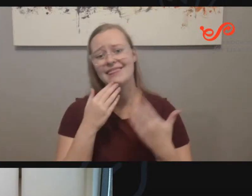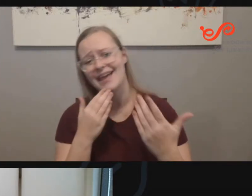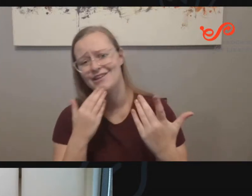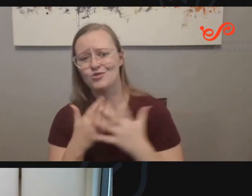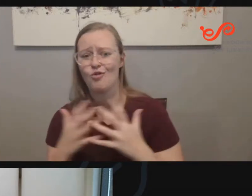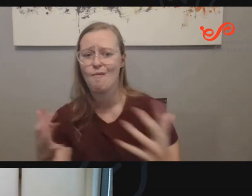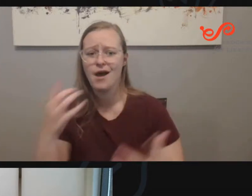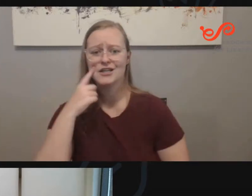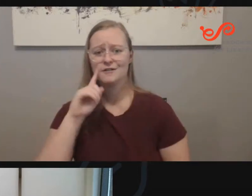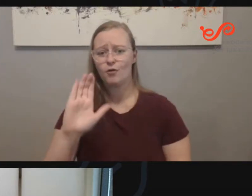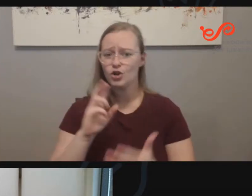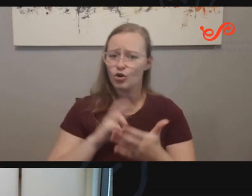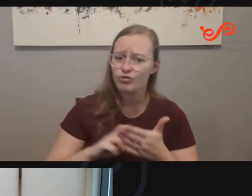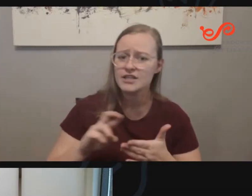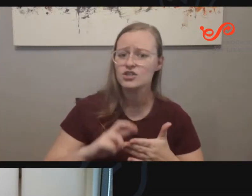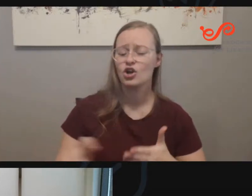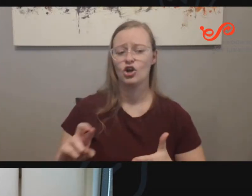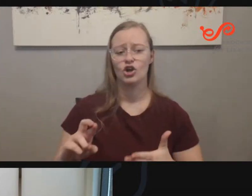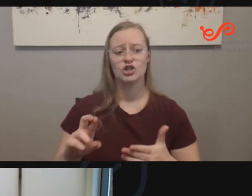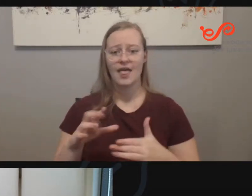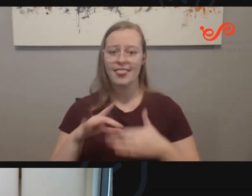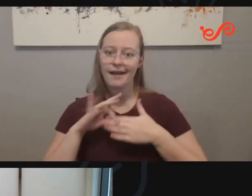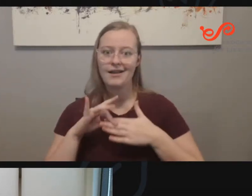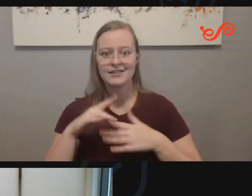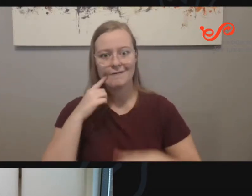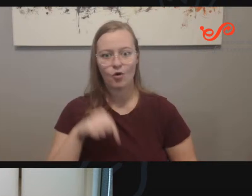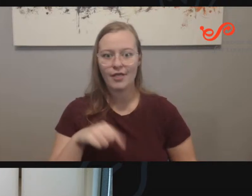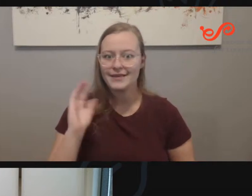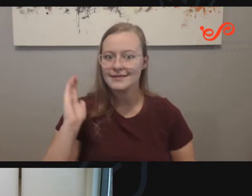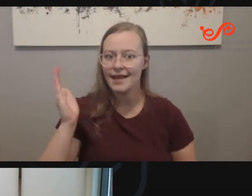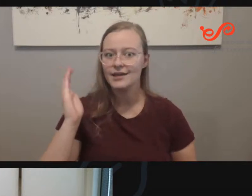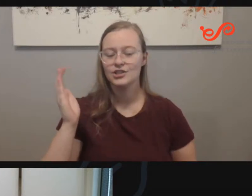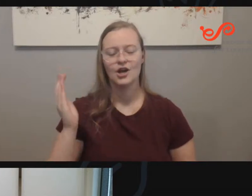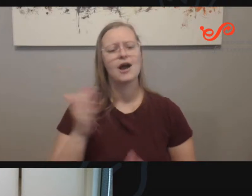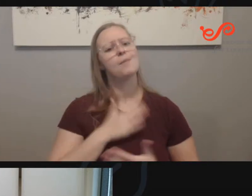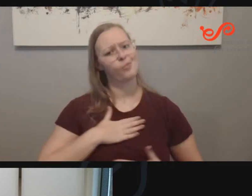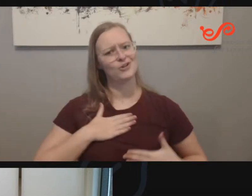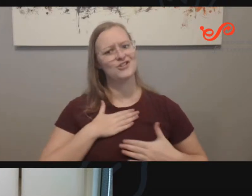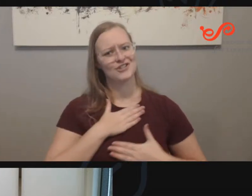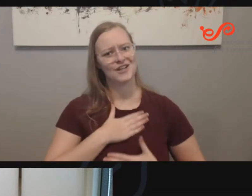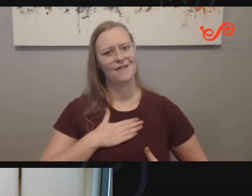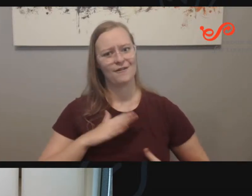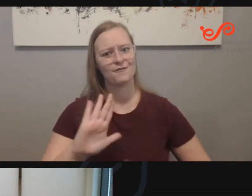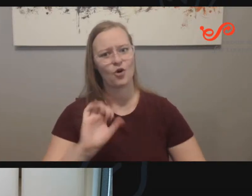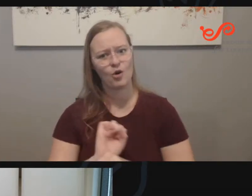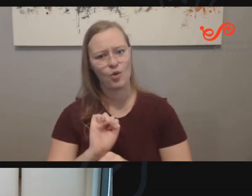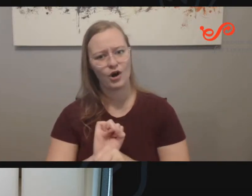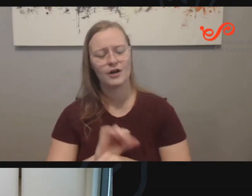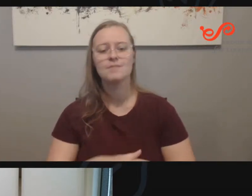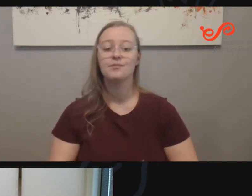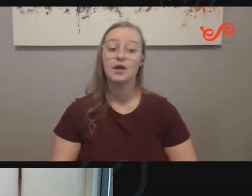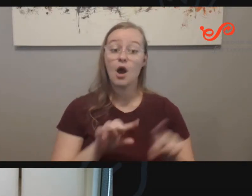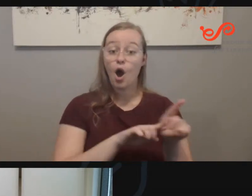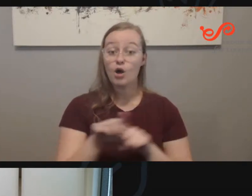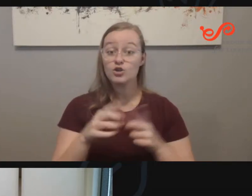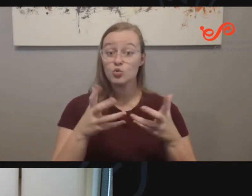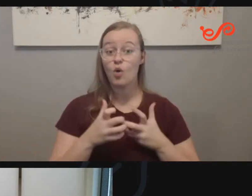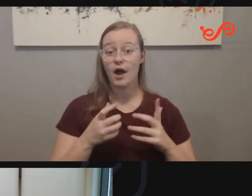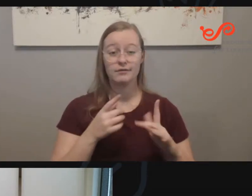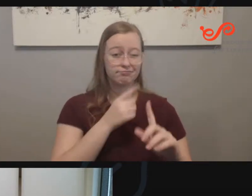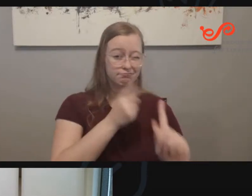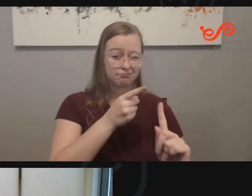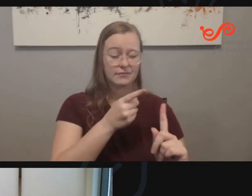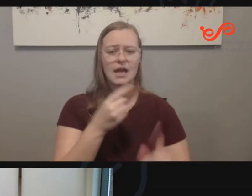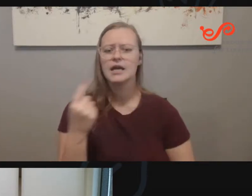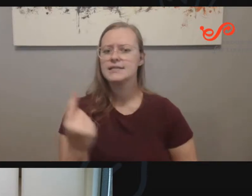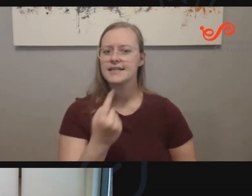much for your research and the content of this lecture. They're very appreciative. I also want to point out, someone